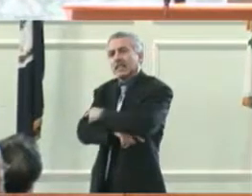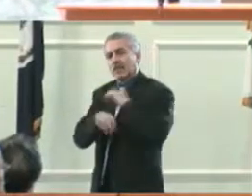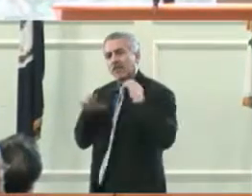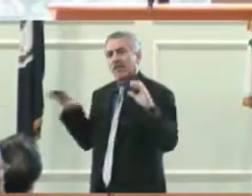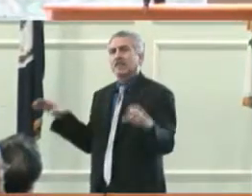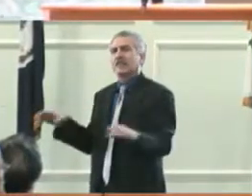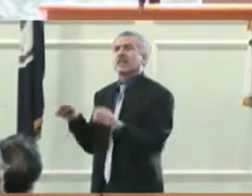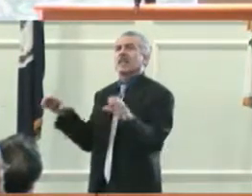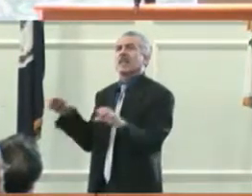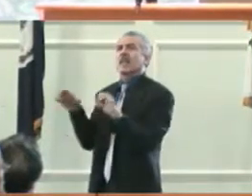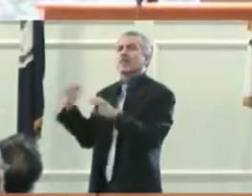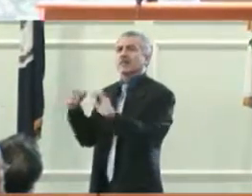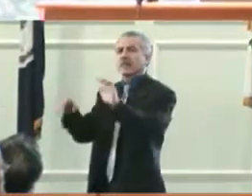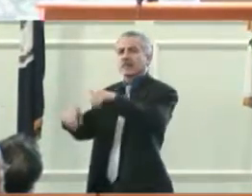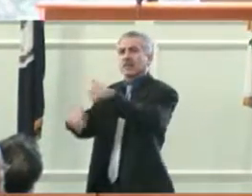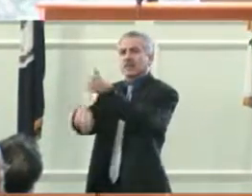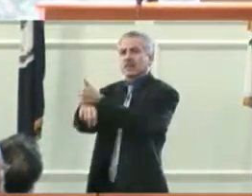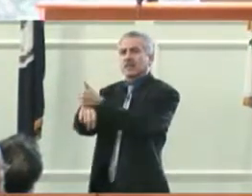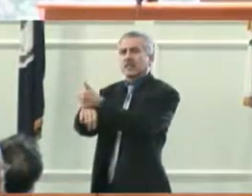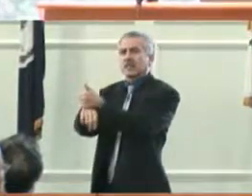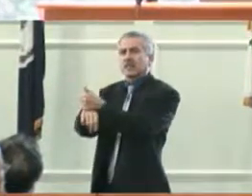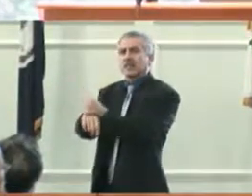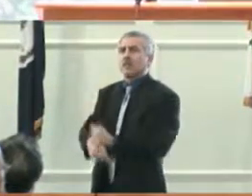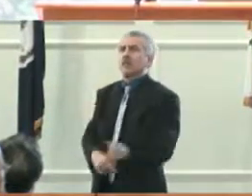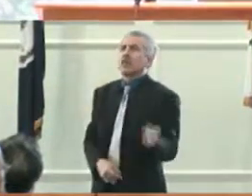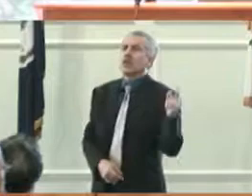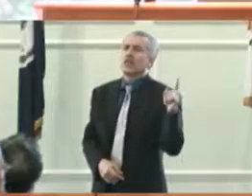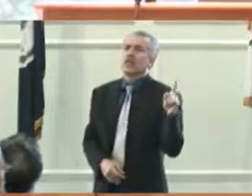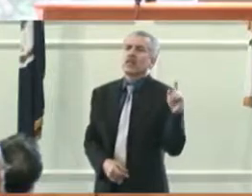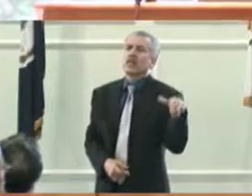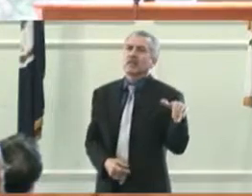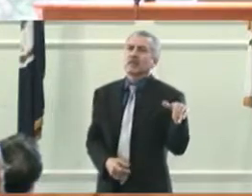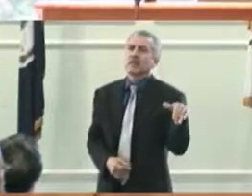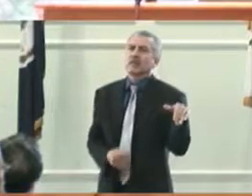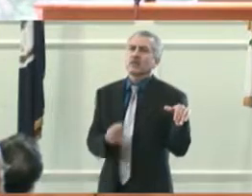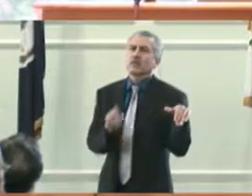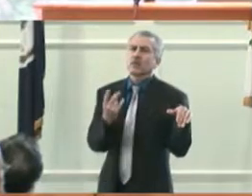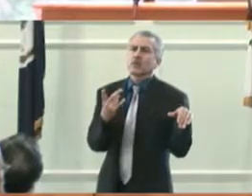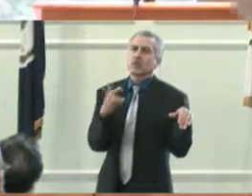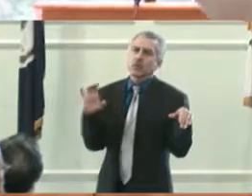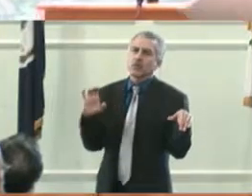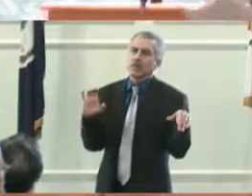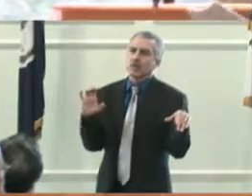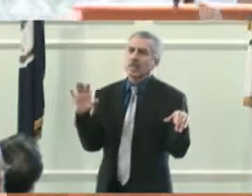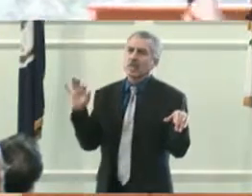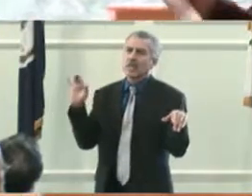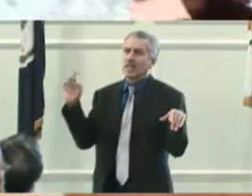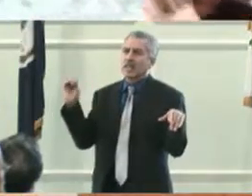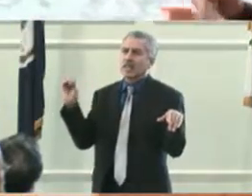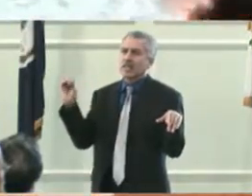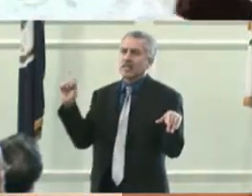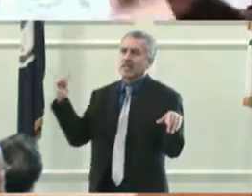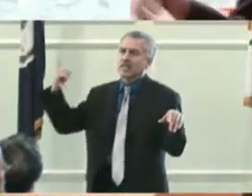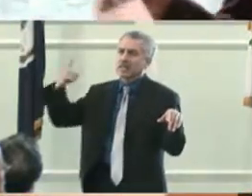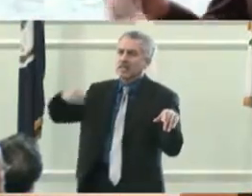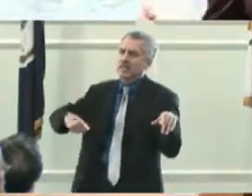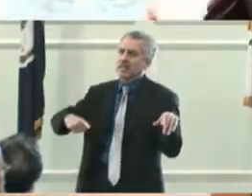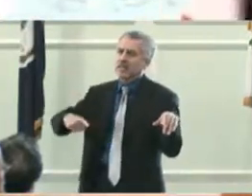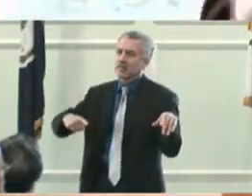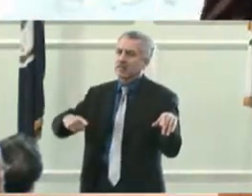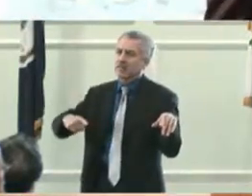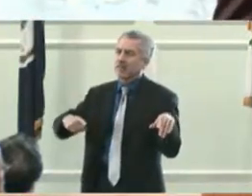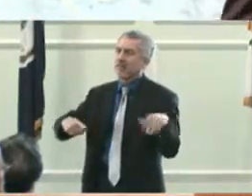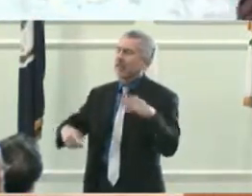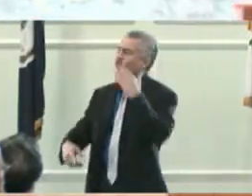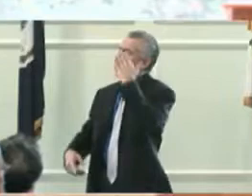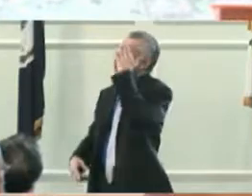abomination of desolation is set up, there shall be 1,290 days. Some people say, why so many time periods given